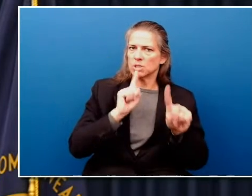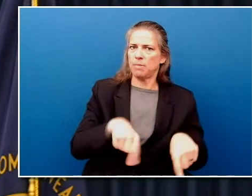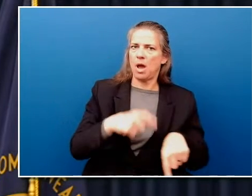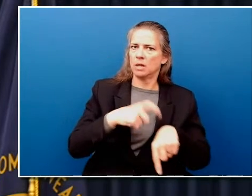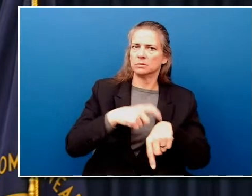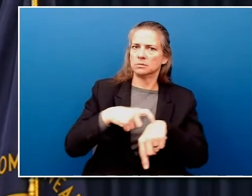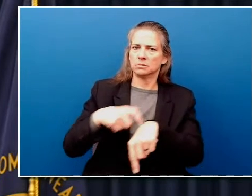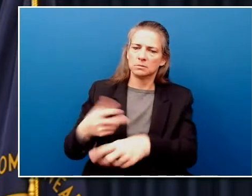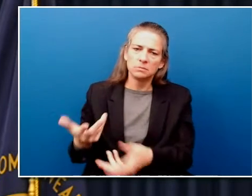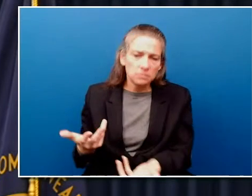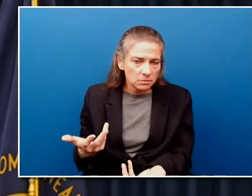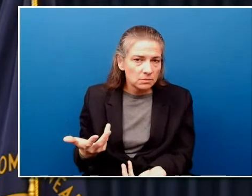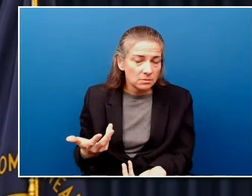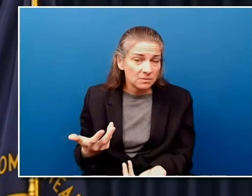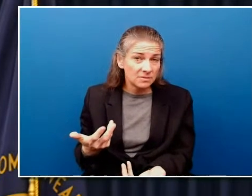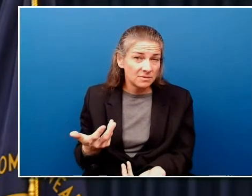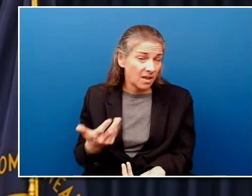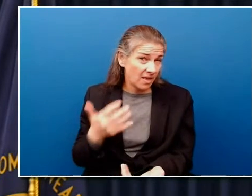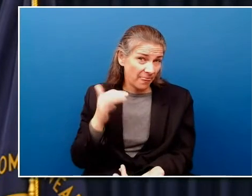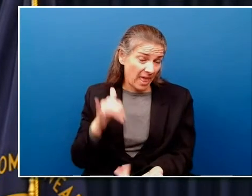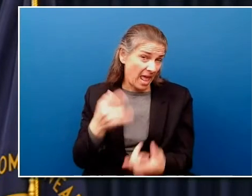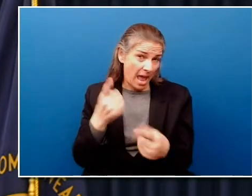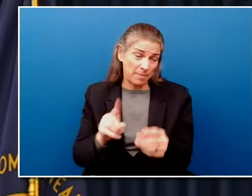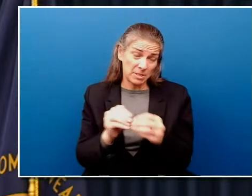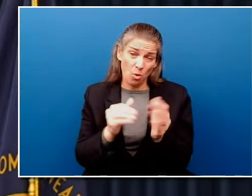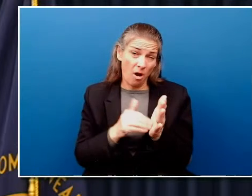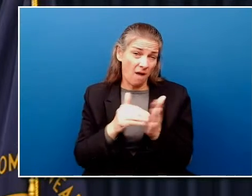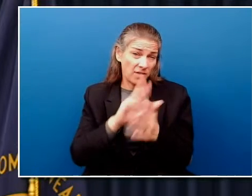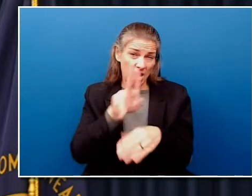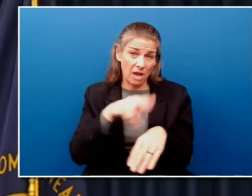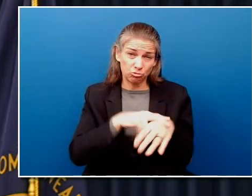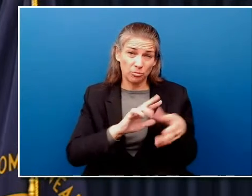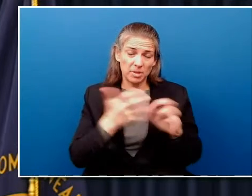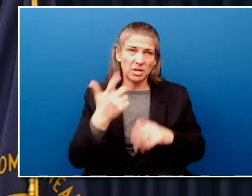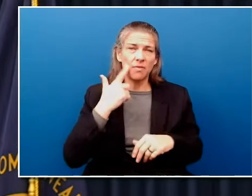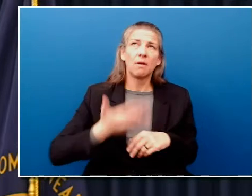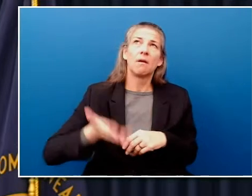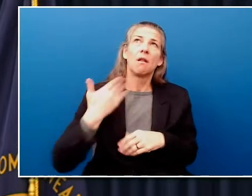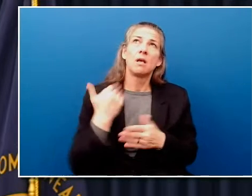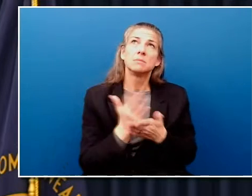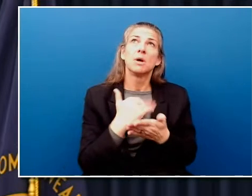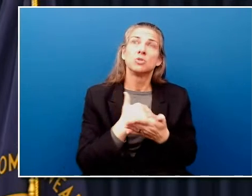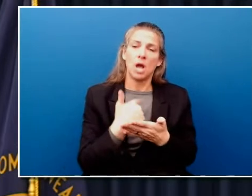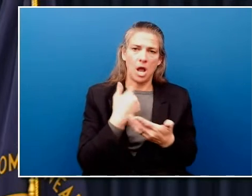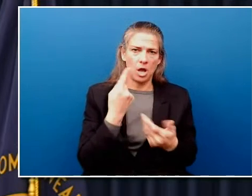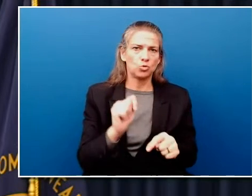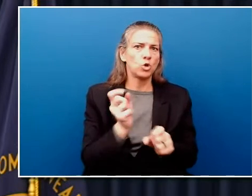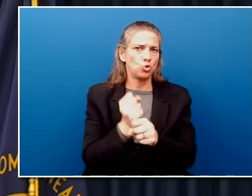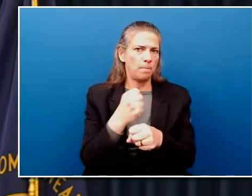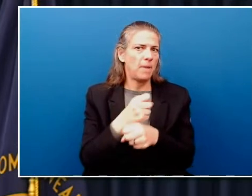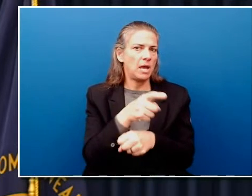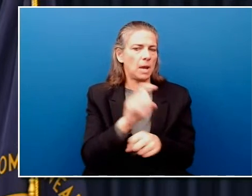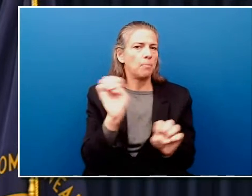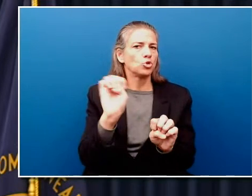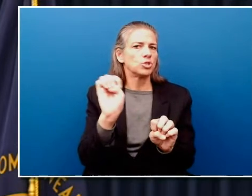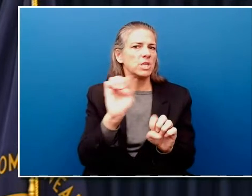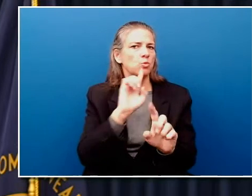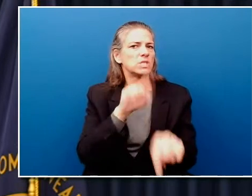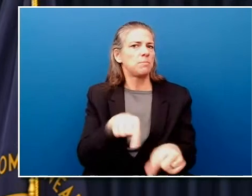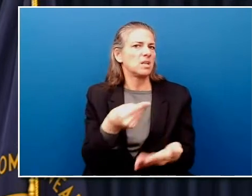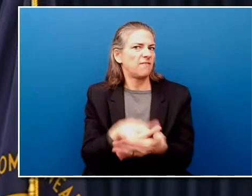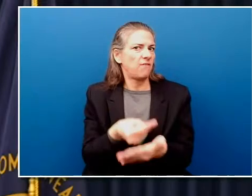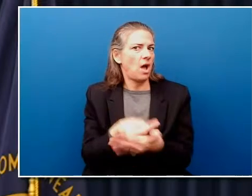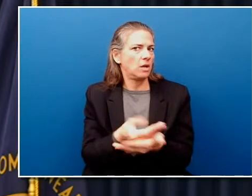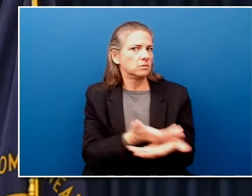And they happen more often. They just do. Now, last budget, I think it was, I tried to create an emergency response fund so